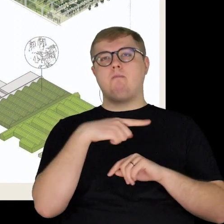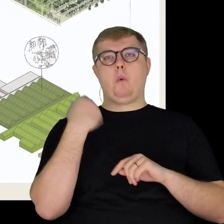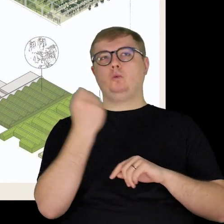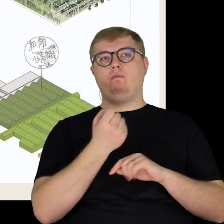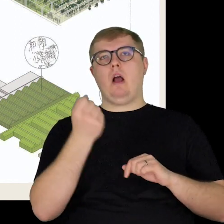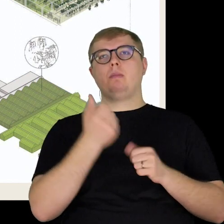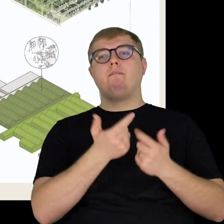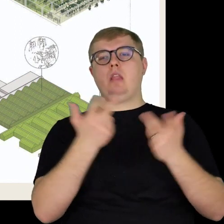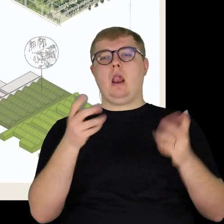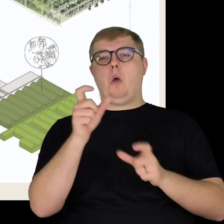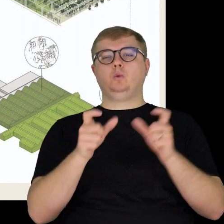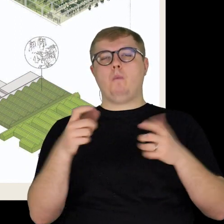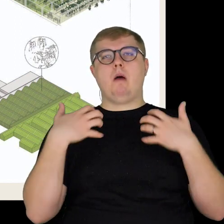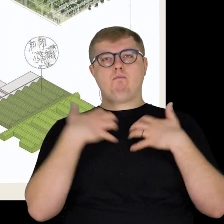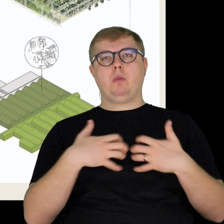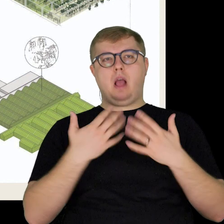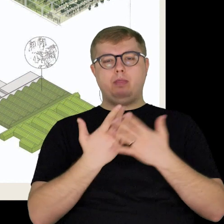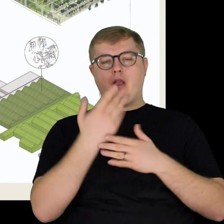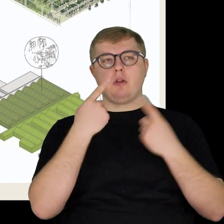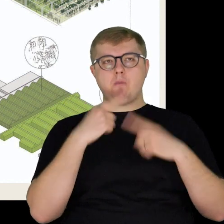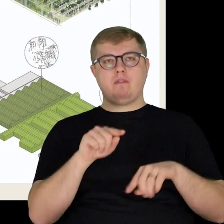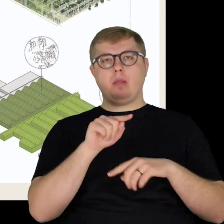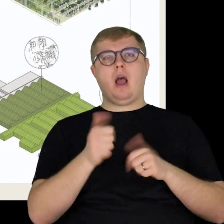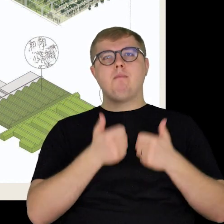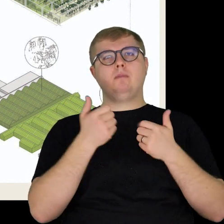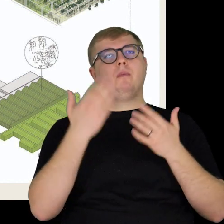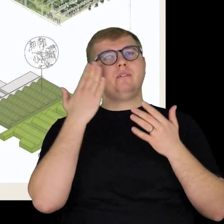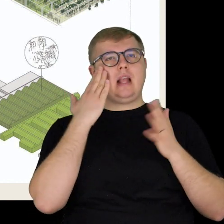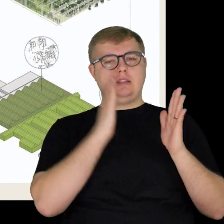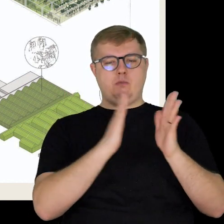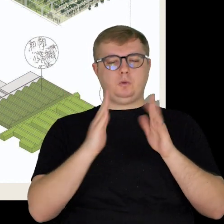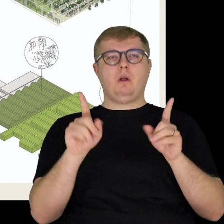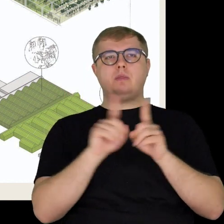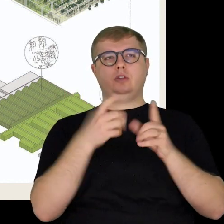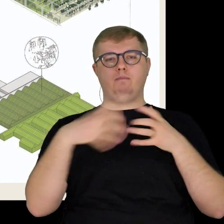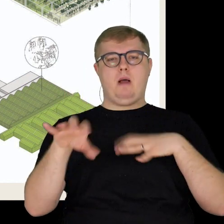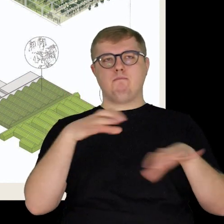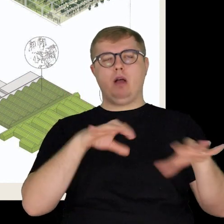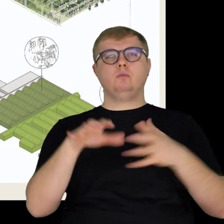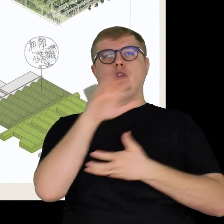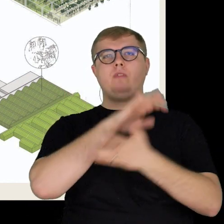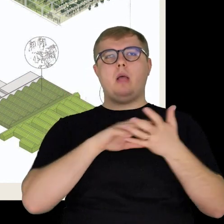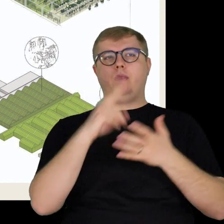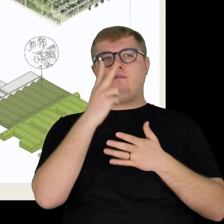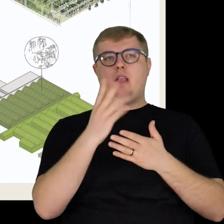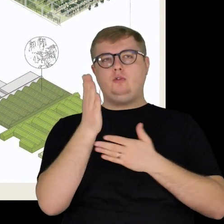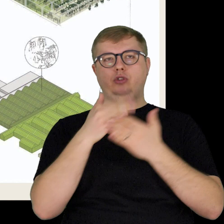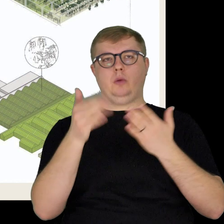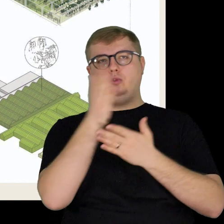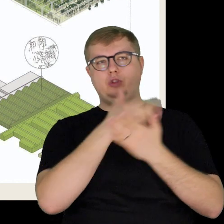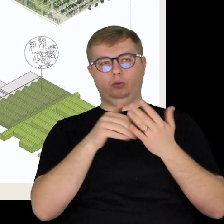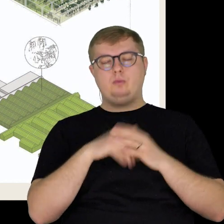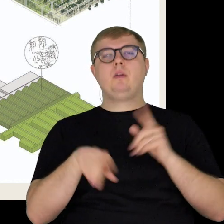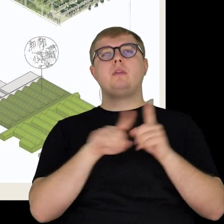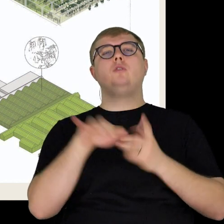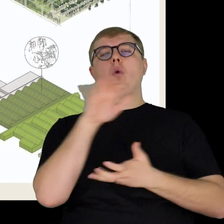to organize the knowledge. This is a way of referring to splitting the world into two parts, and plants that come from the